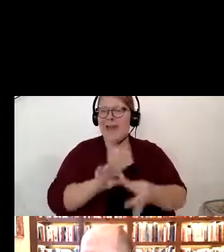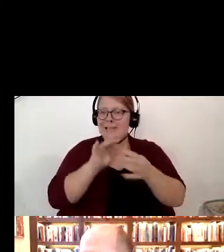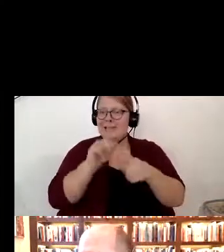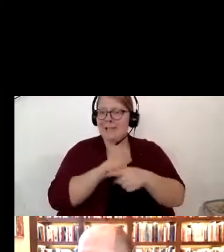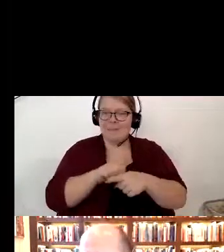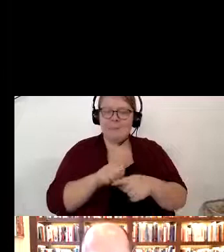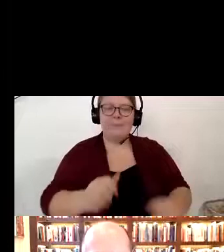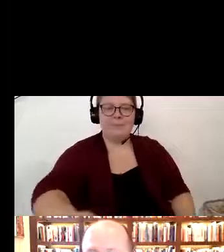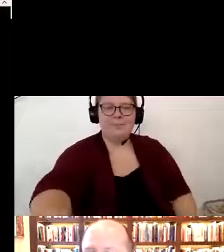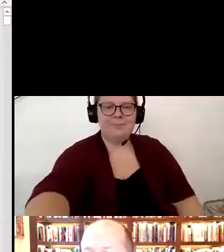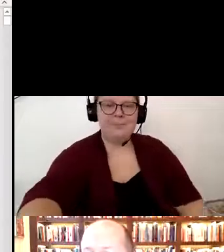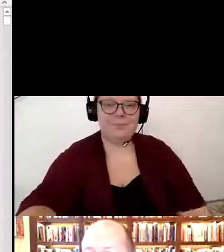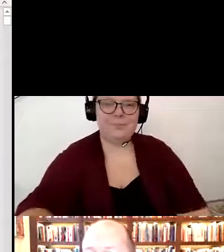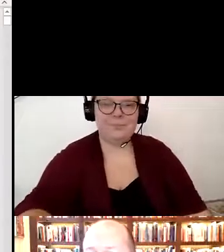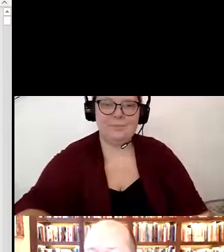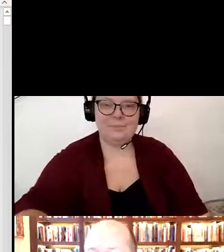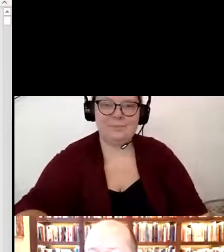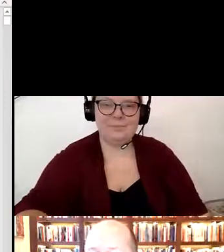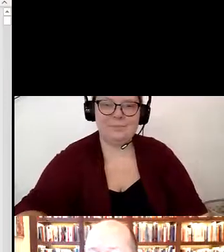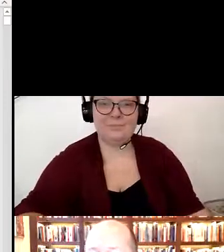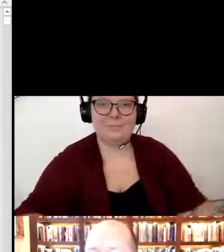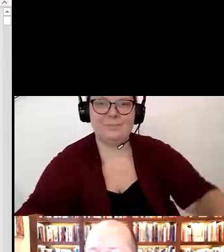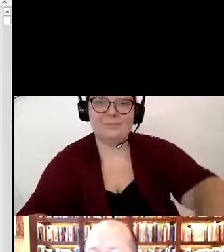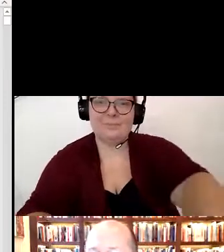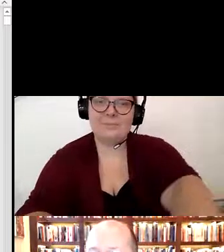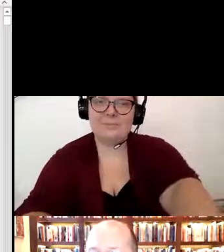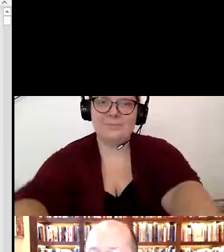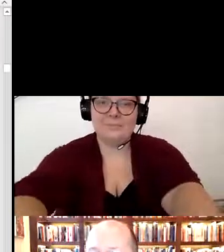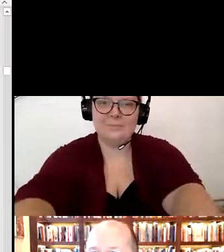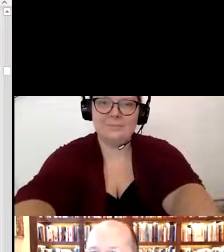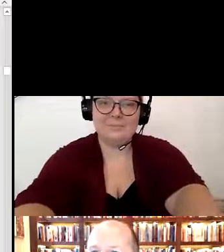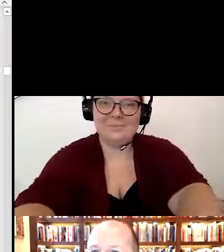Okay. Let me go to the next slide on that.